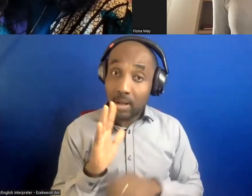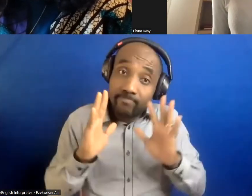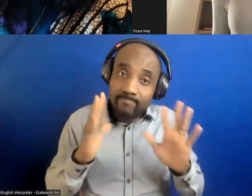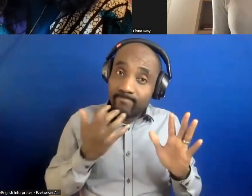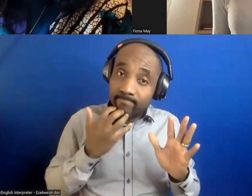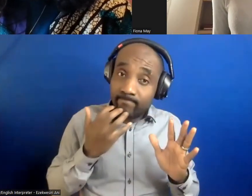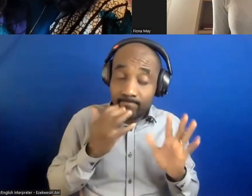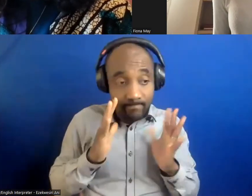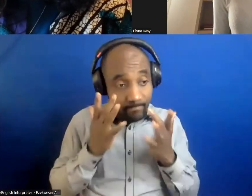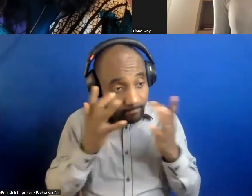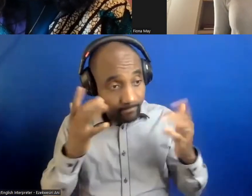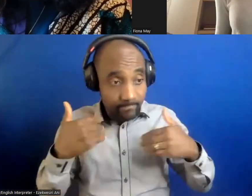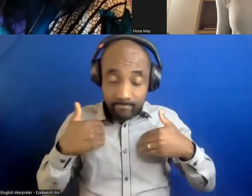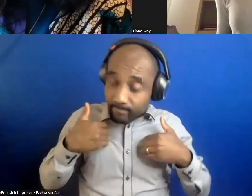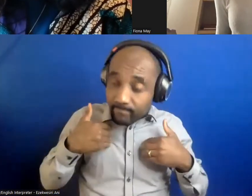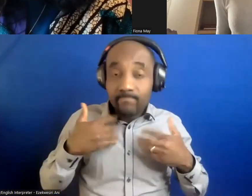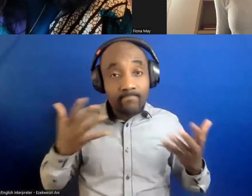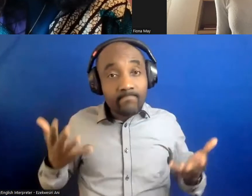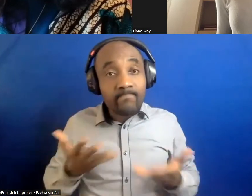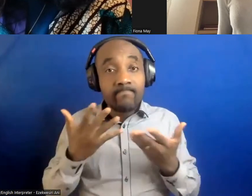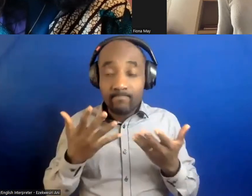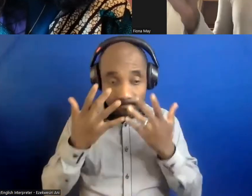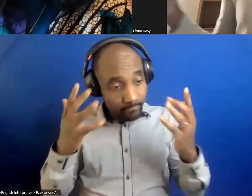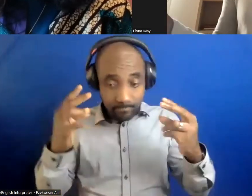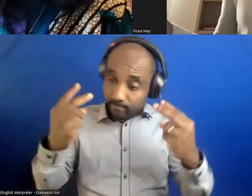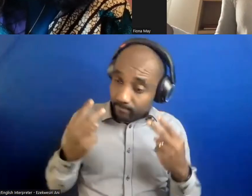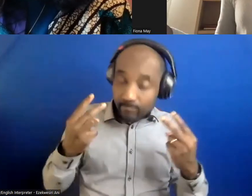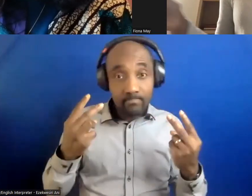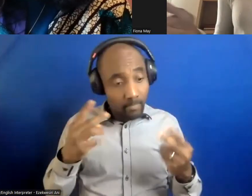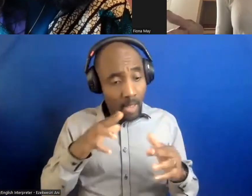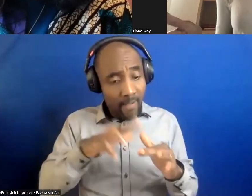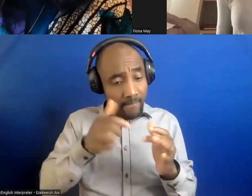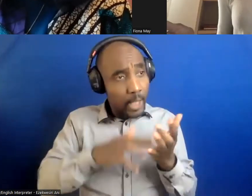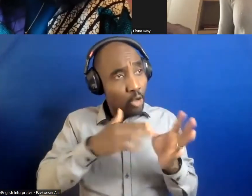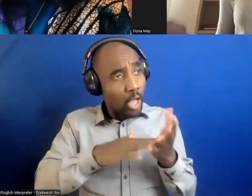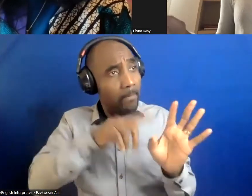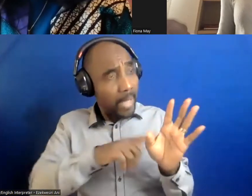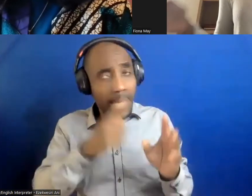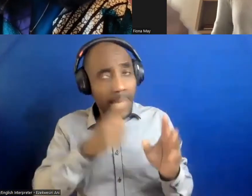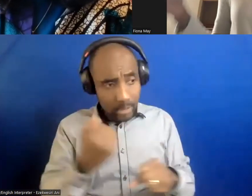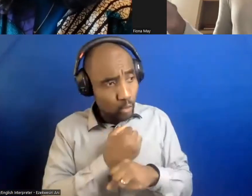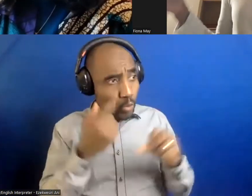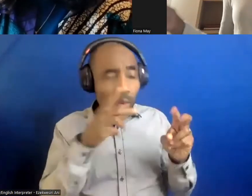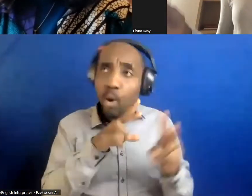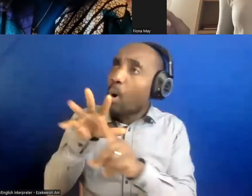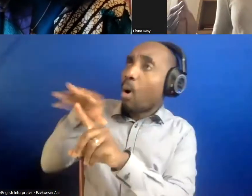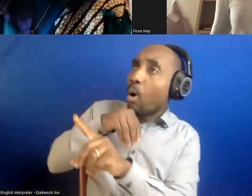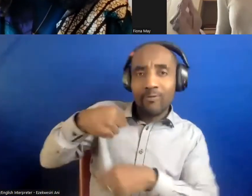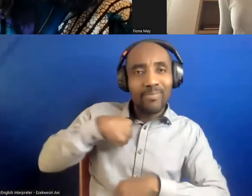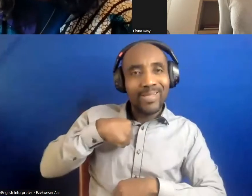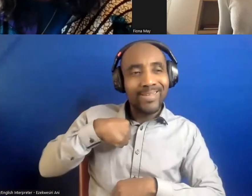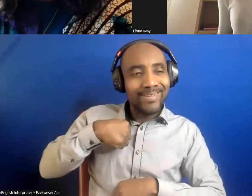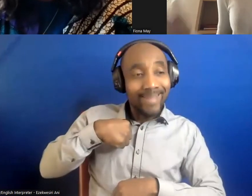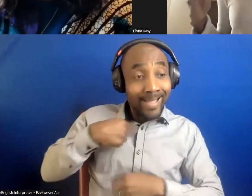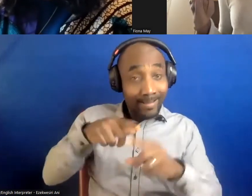a good way, in a positive way, and also convince people that if Fiona May can do it, I can do it. It's not a question of Fiona May who did what. It's if you're